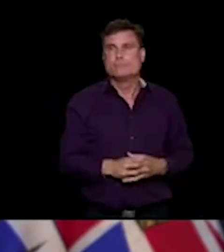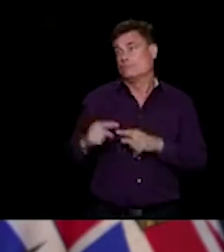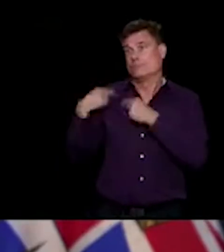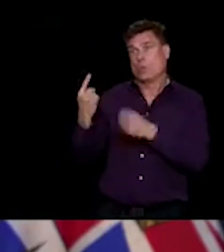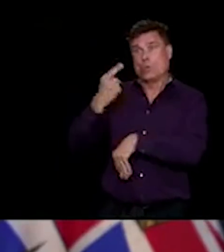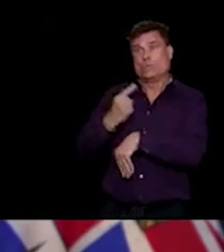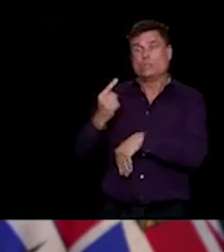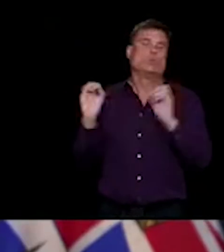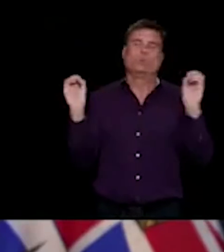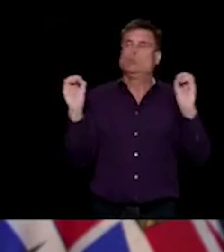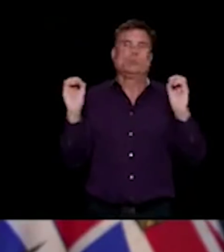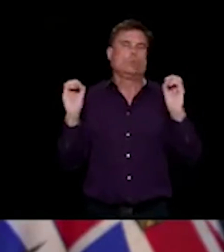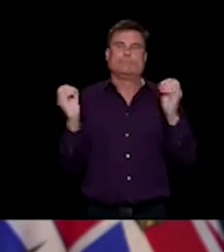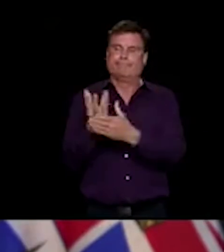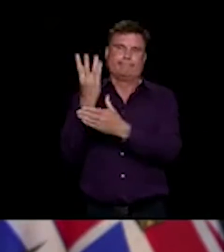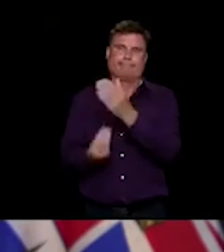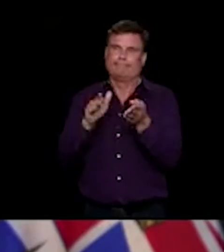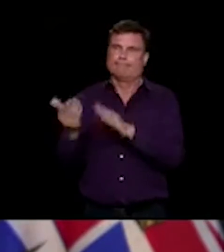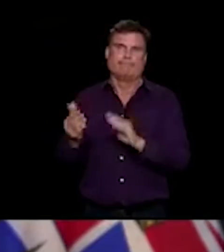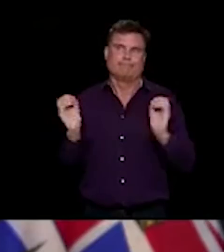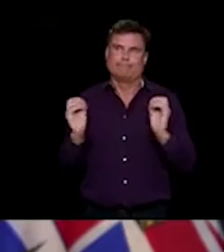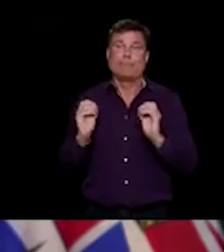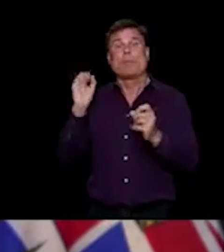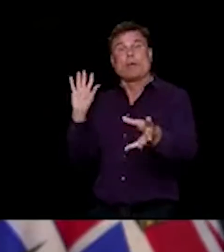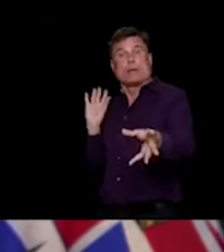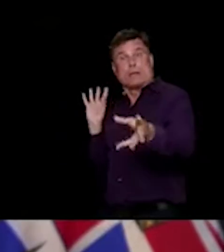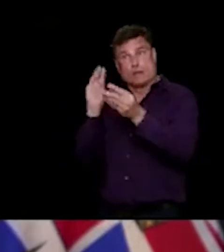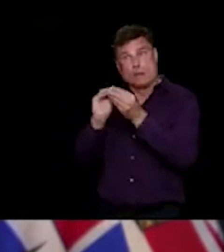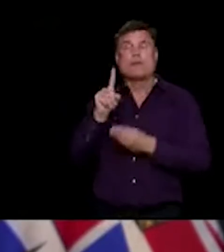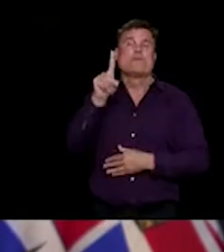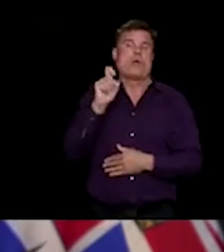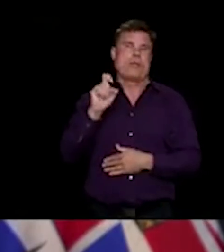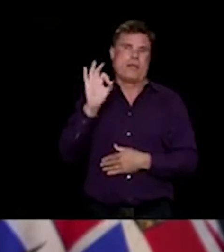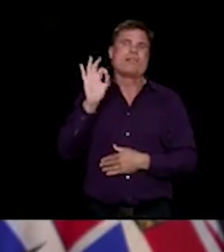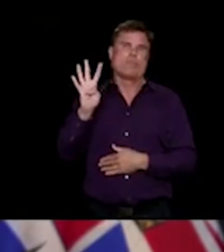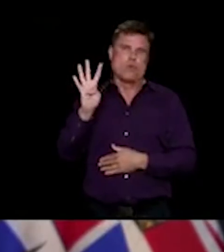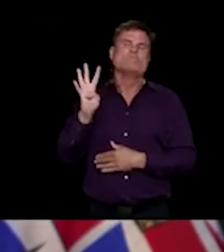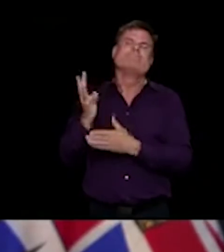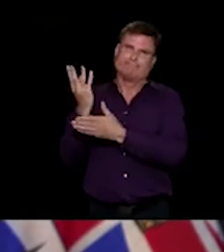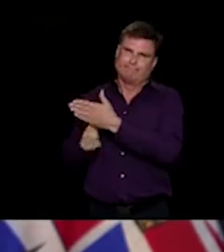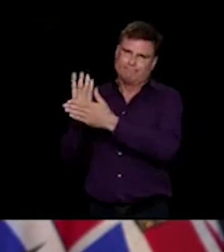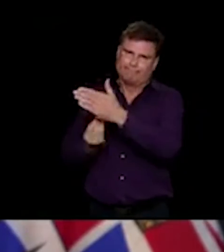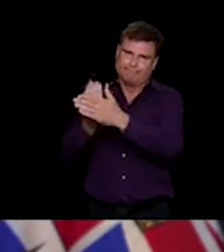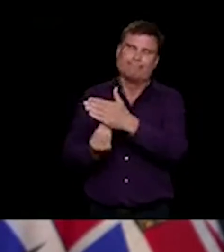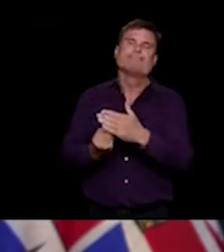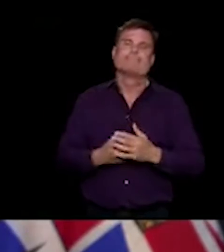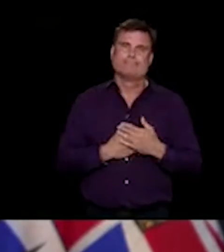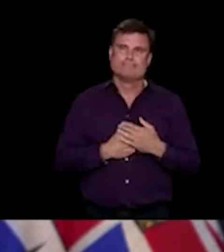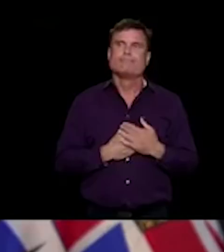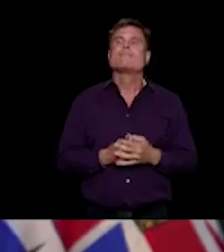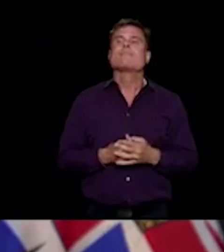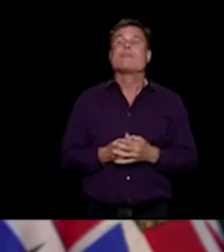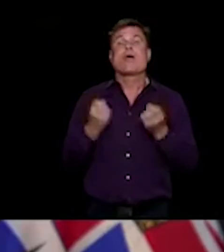from COVID-19 in BC. Additionally, we have 3,155 people who have recovered from